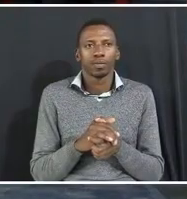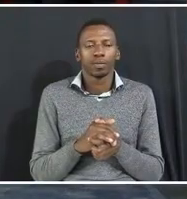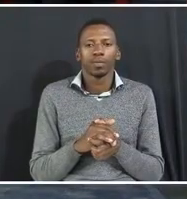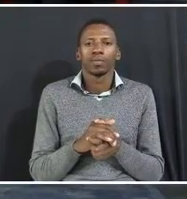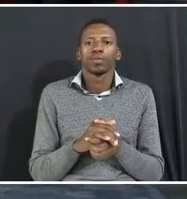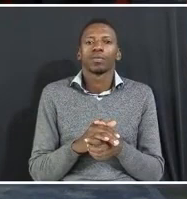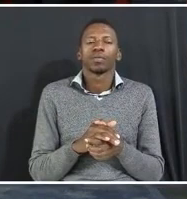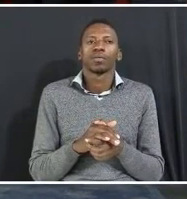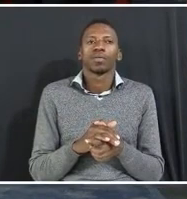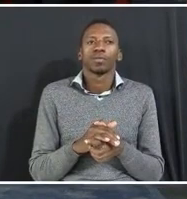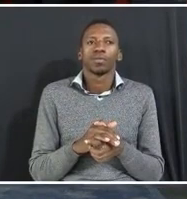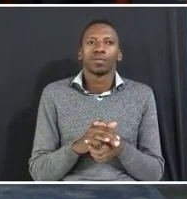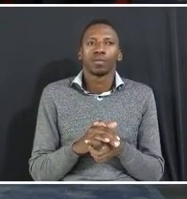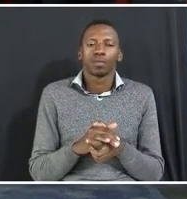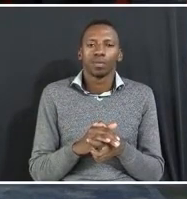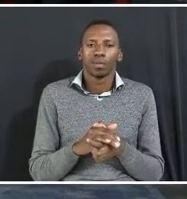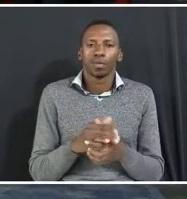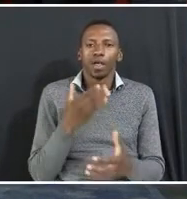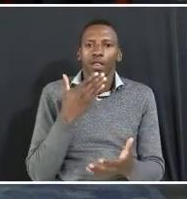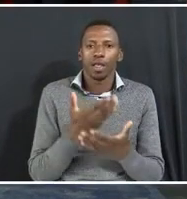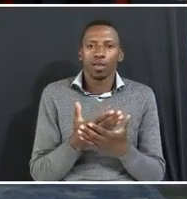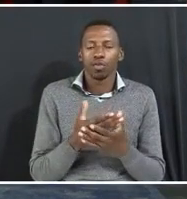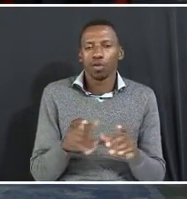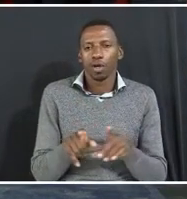Thank you. As I mentioned,